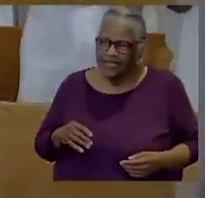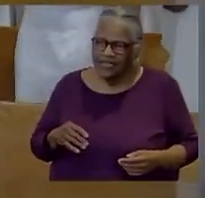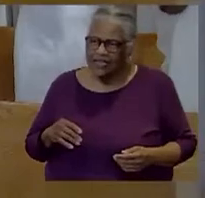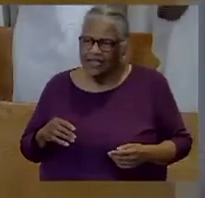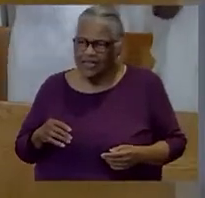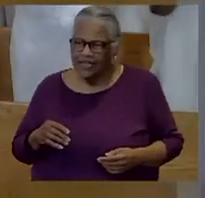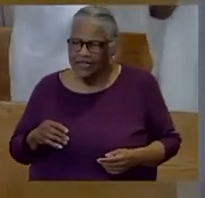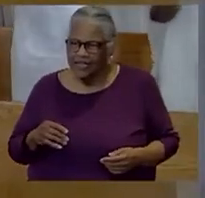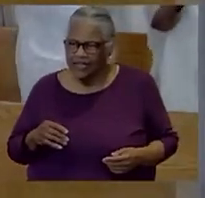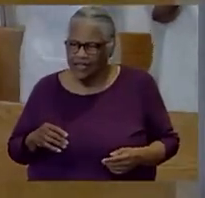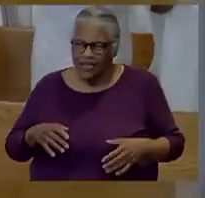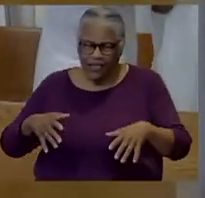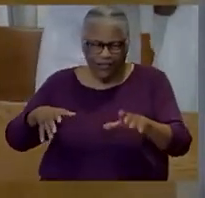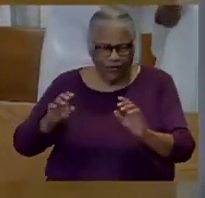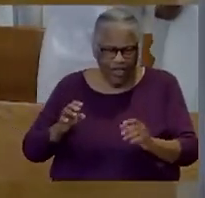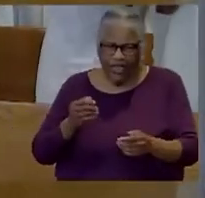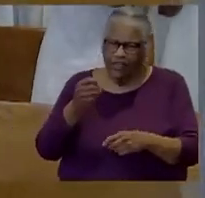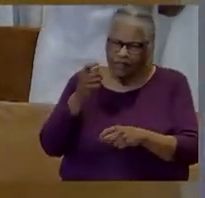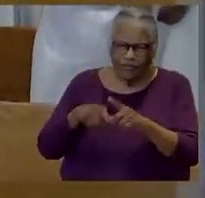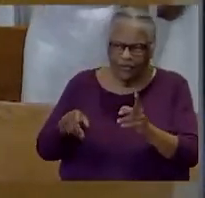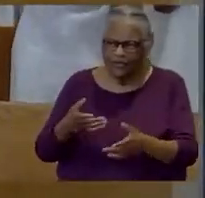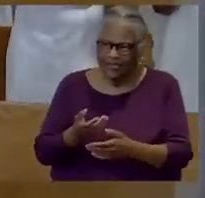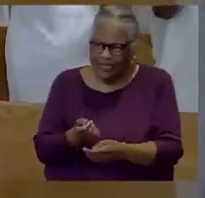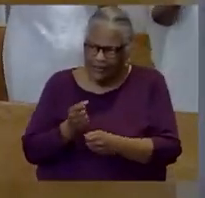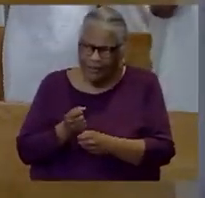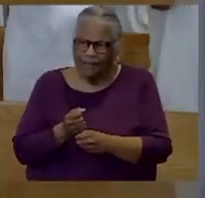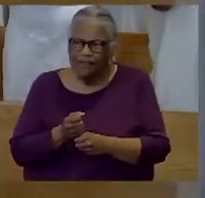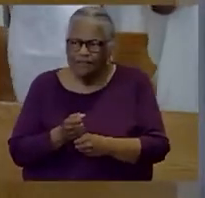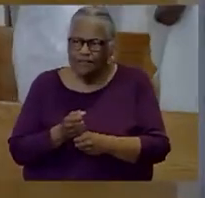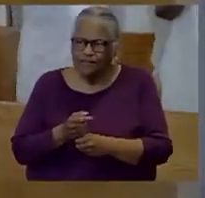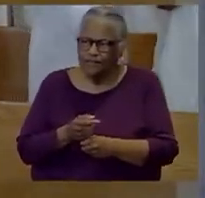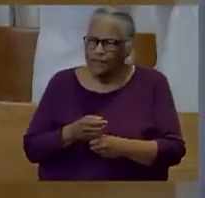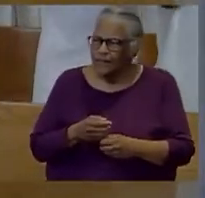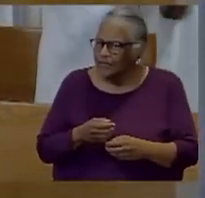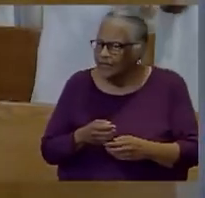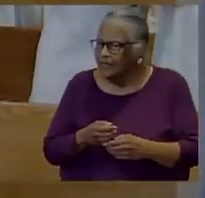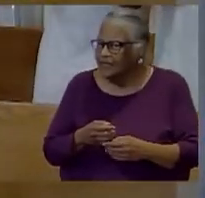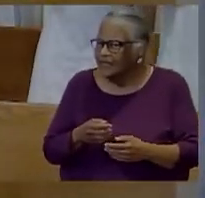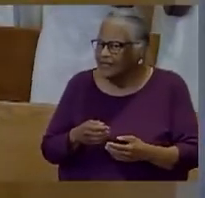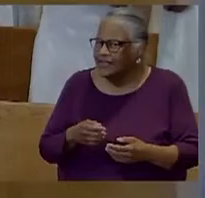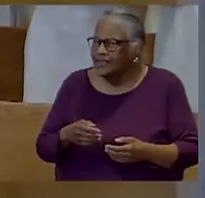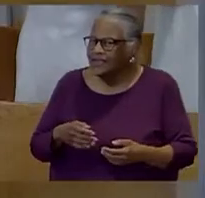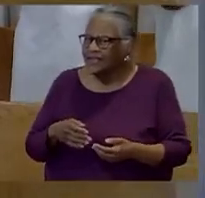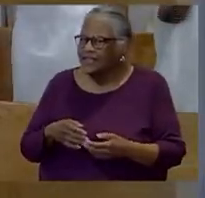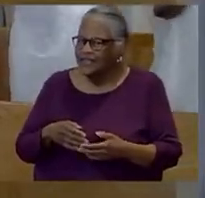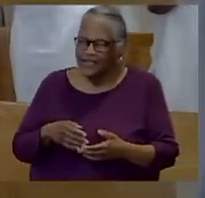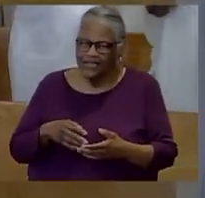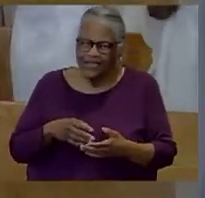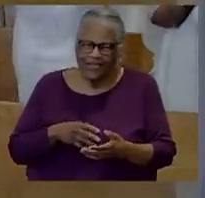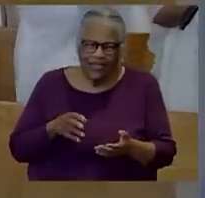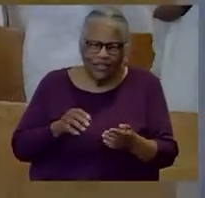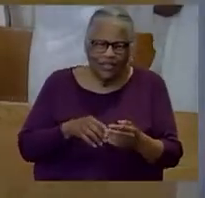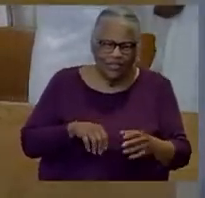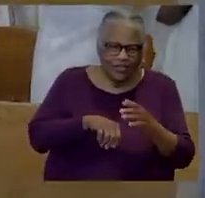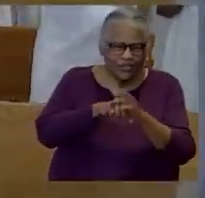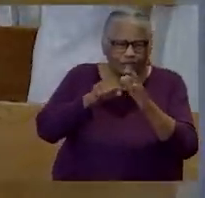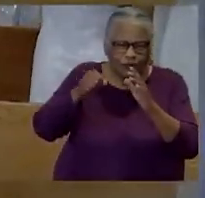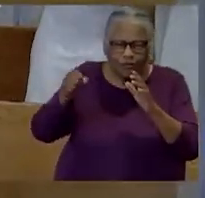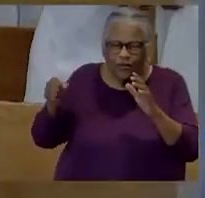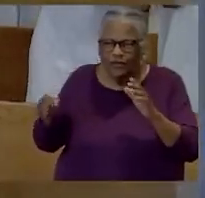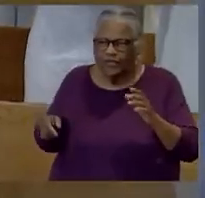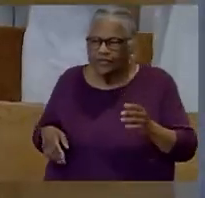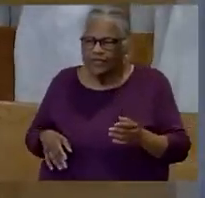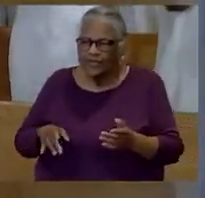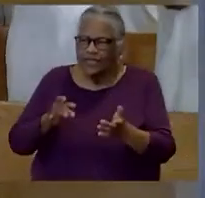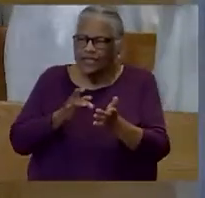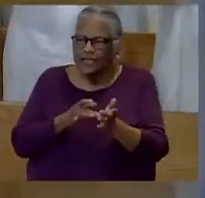Could not hold him. That was that day when the sun rolled away. That's when